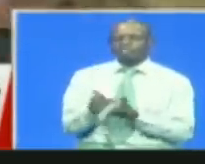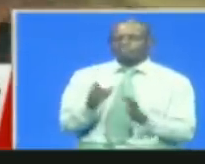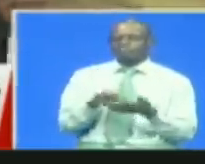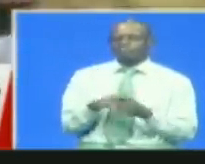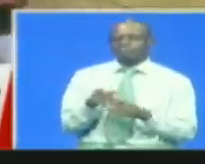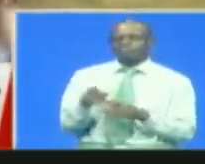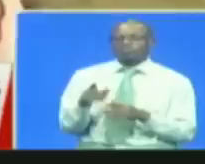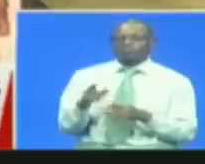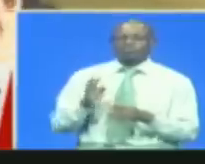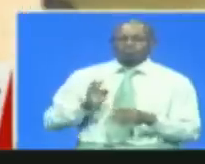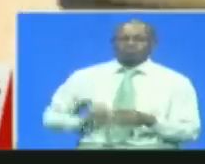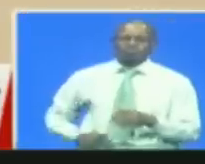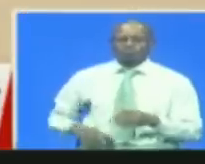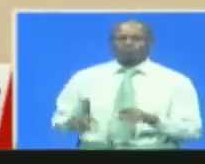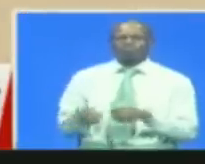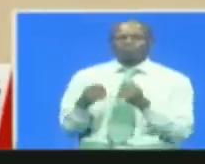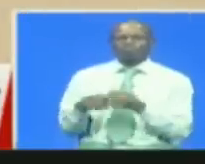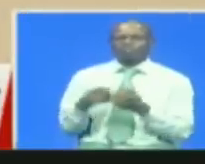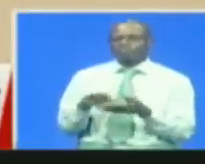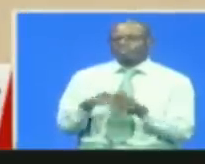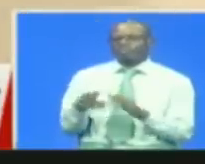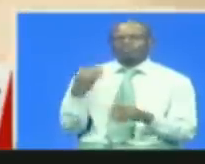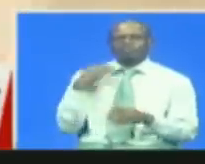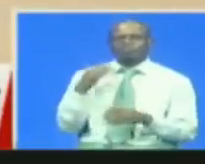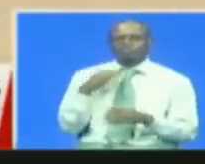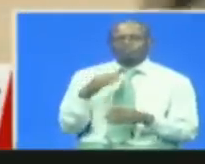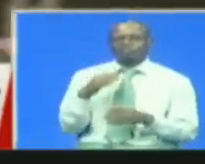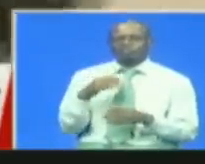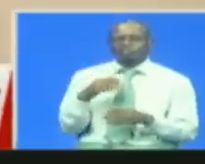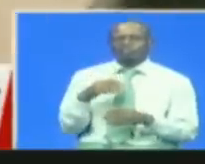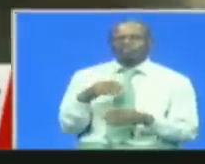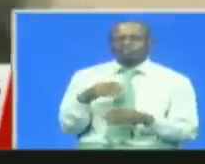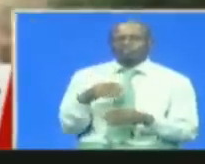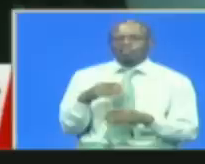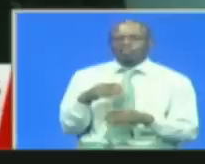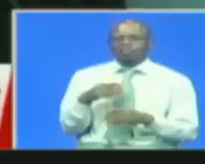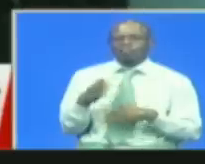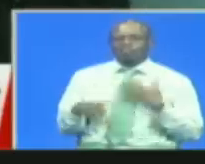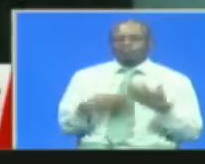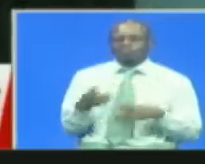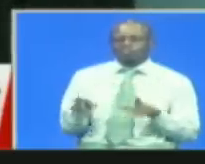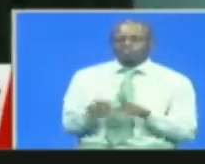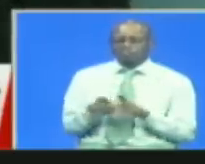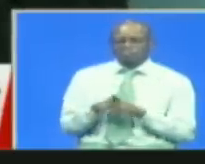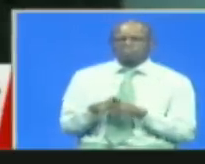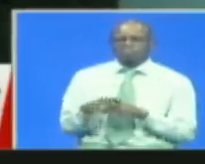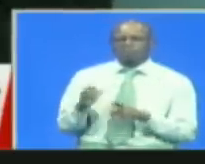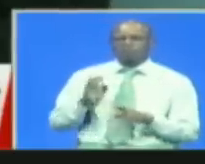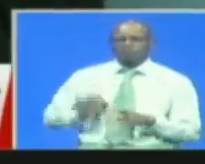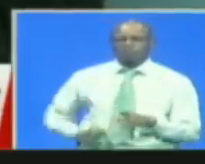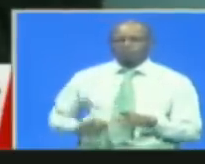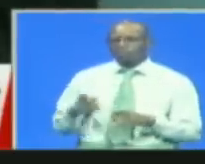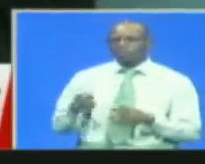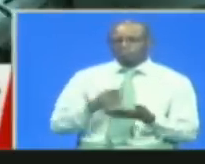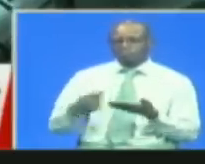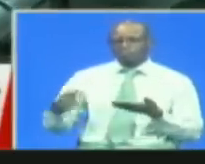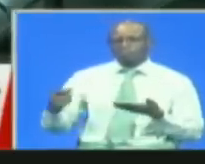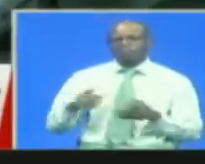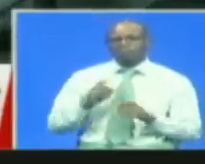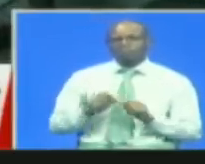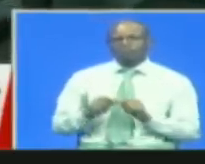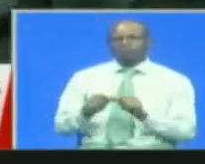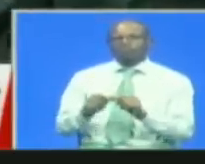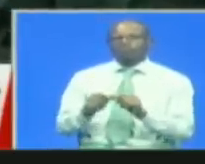being charged with criminal offences or because they have contravened the code of conduct which they signed to uphold. They